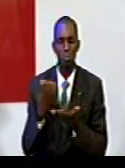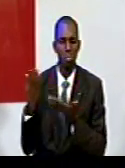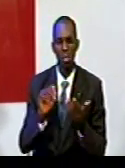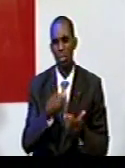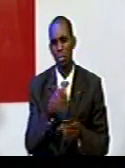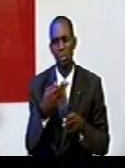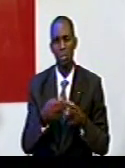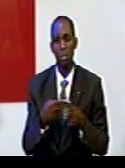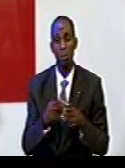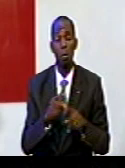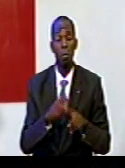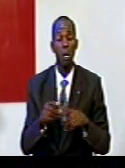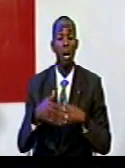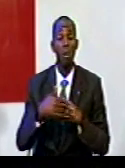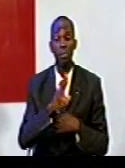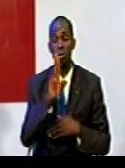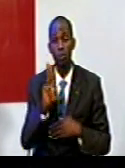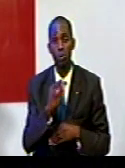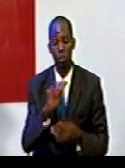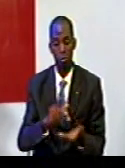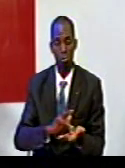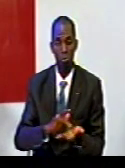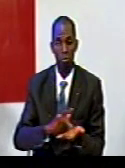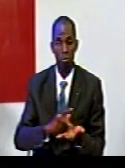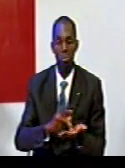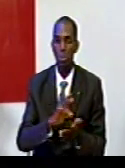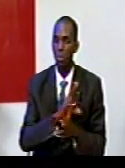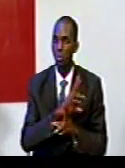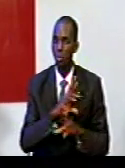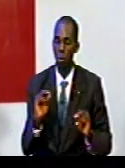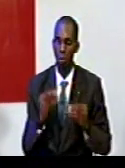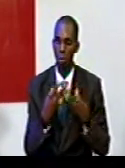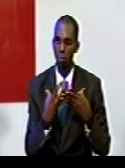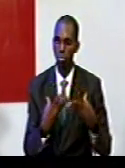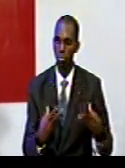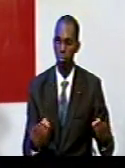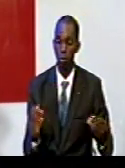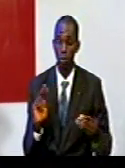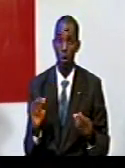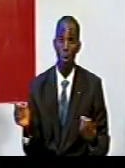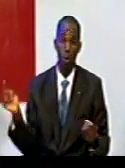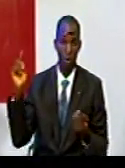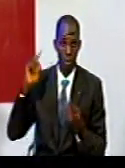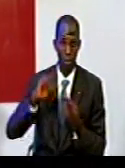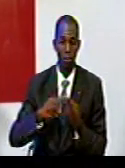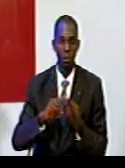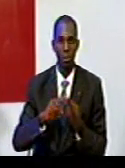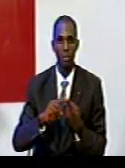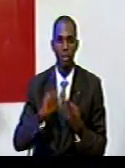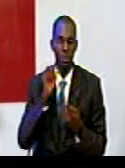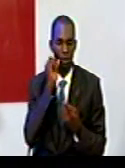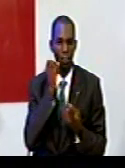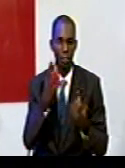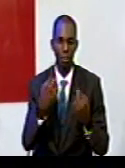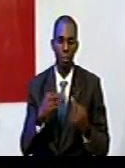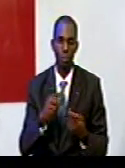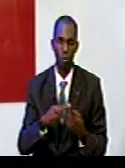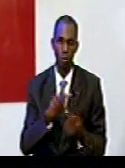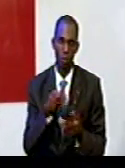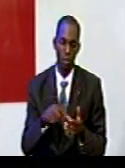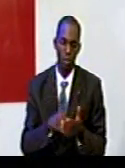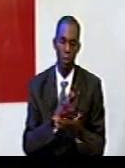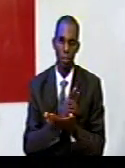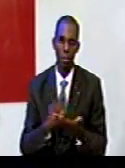He said another name. But after medication, no again. Not until